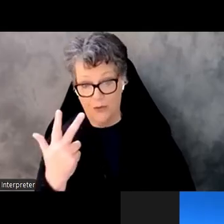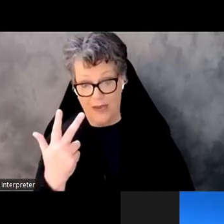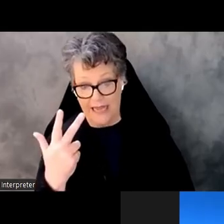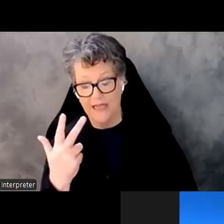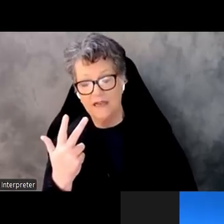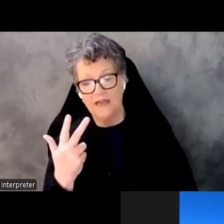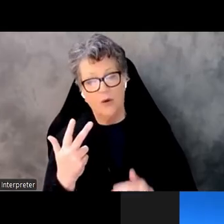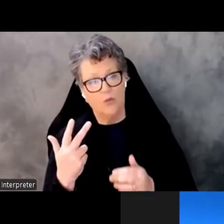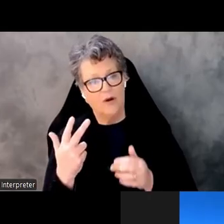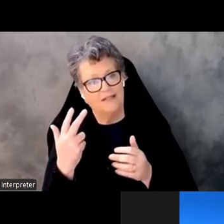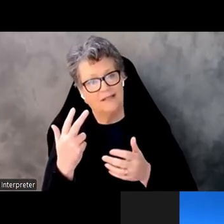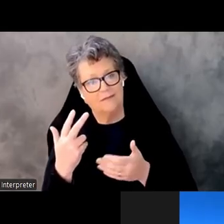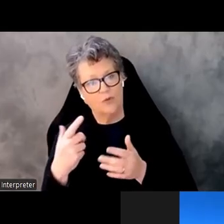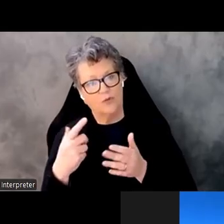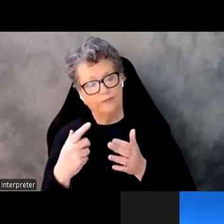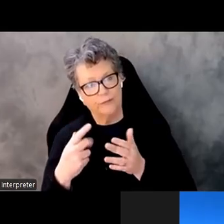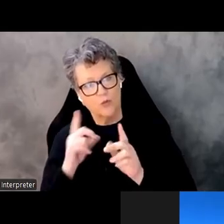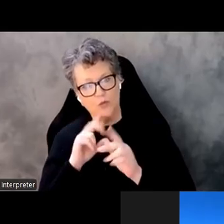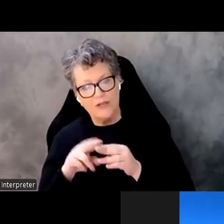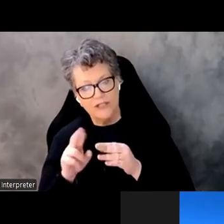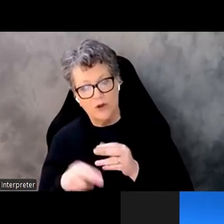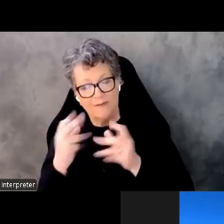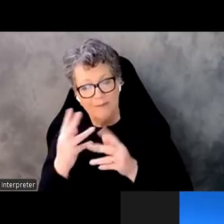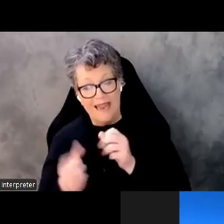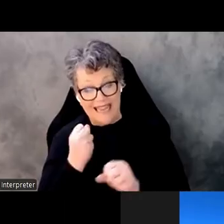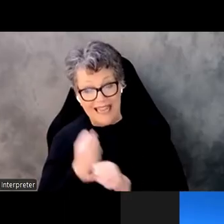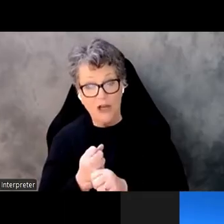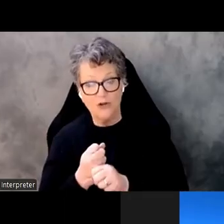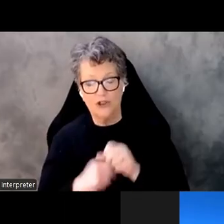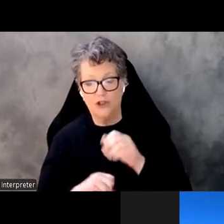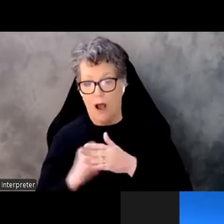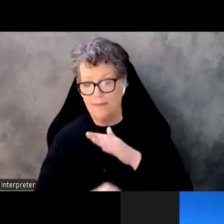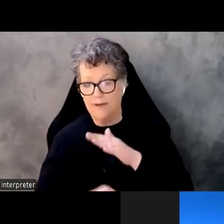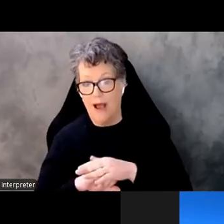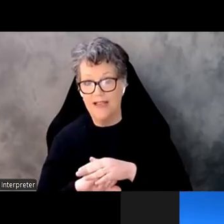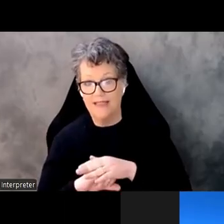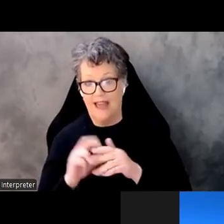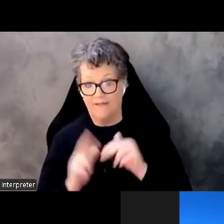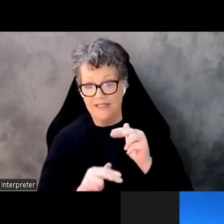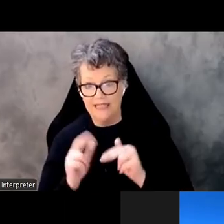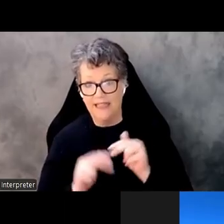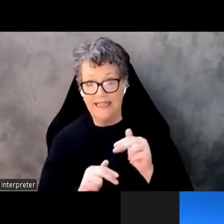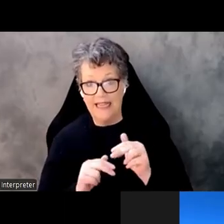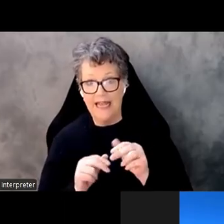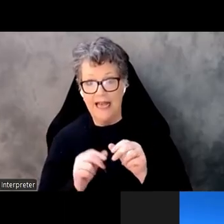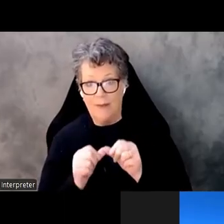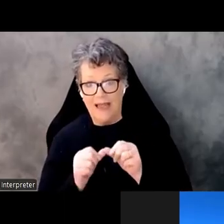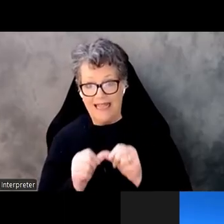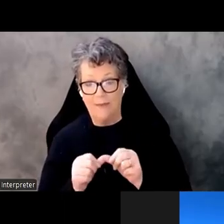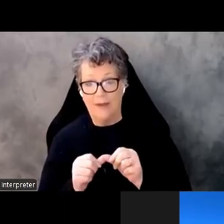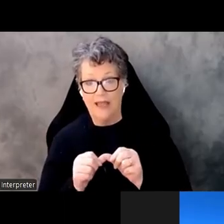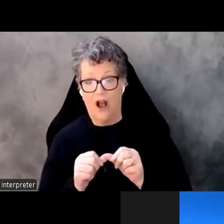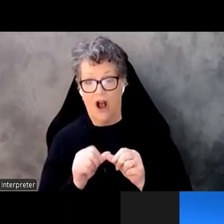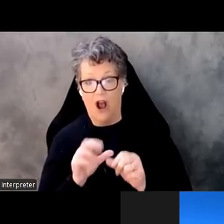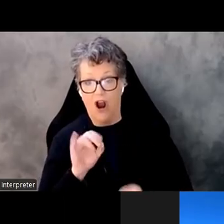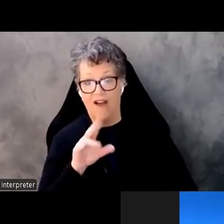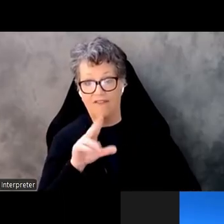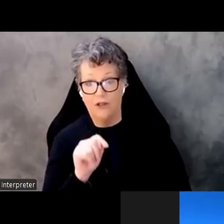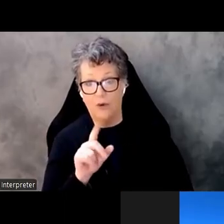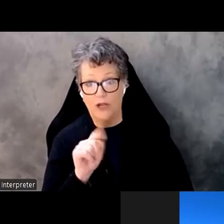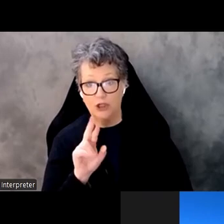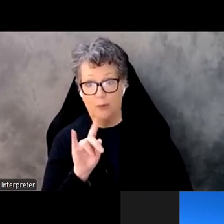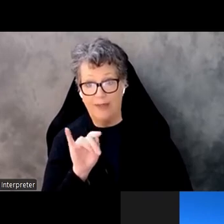many years of effort to optimize the treatment facility, as well as keeping our combined filter effluent turbidities below 0.1